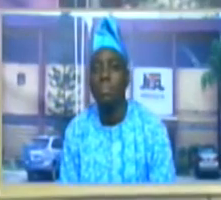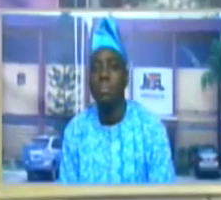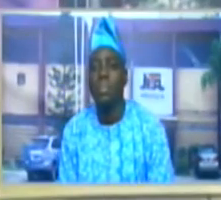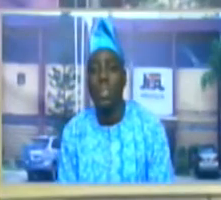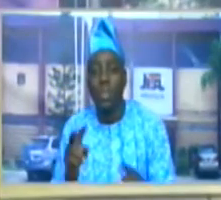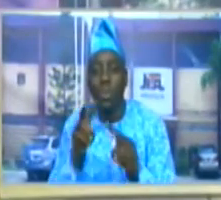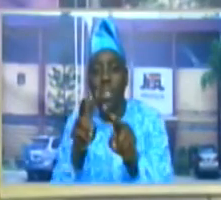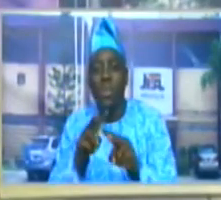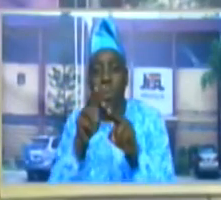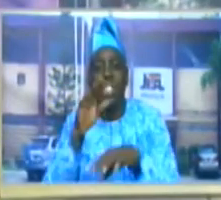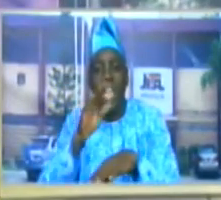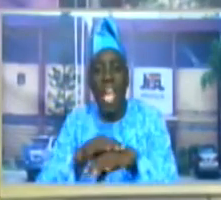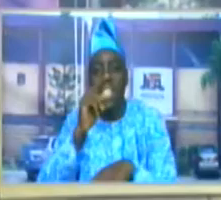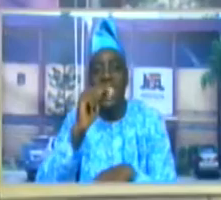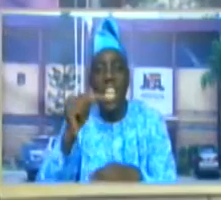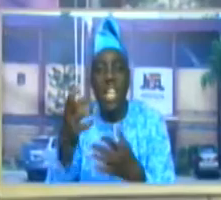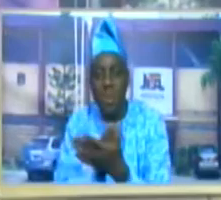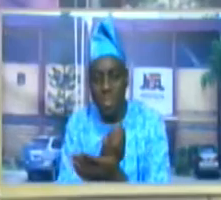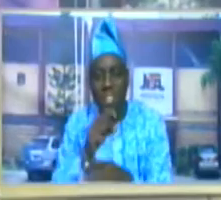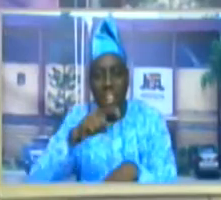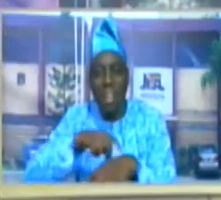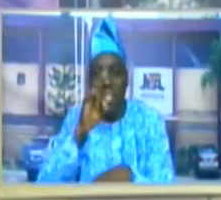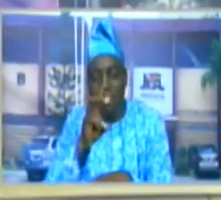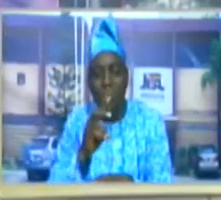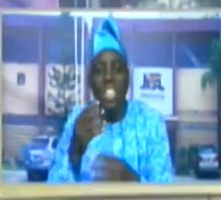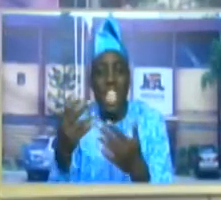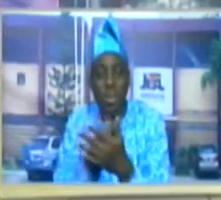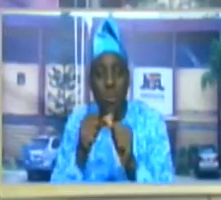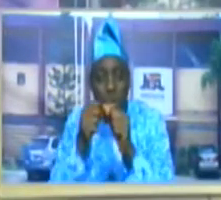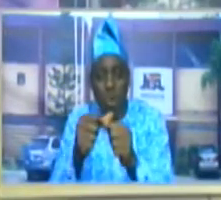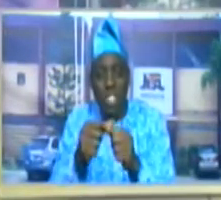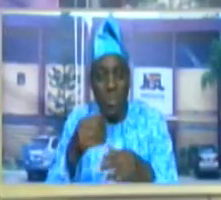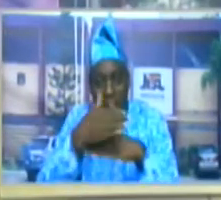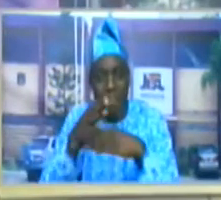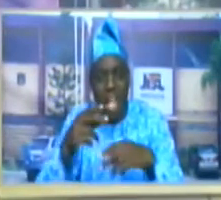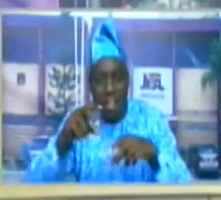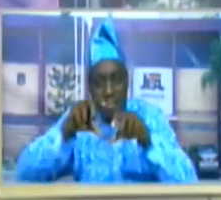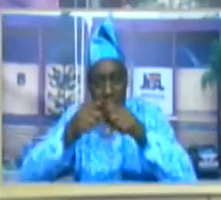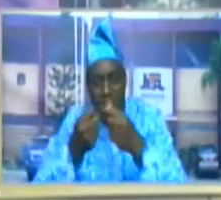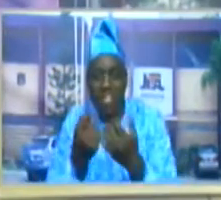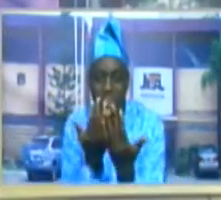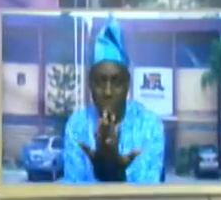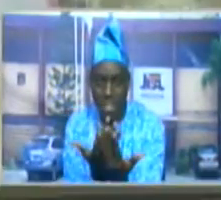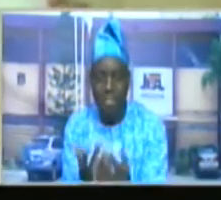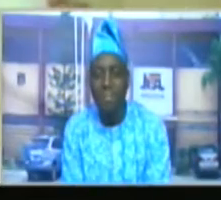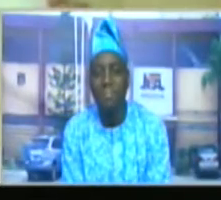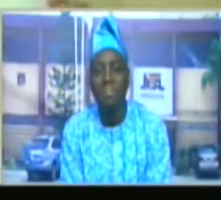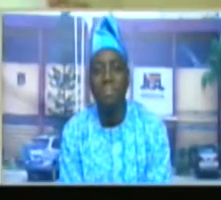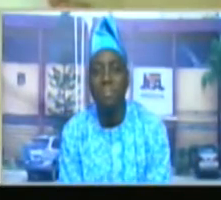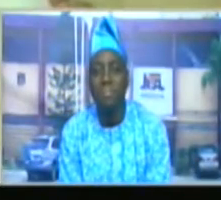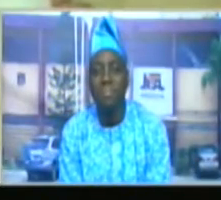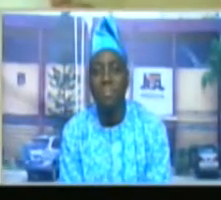You are still on to Channel 12 News at 7. The news will continue after the break. Stay with us.